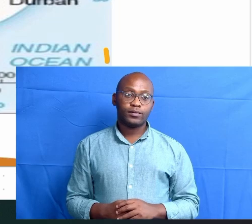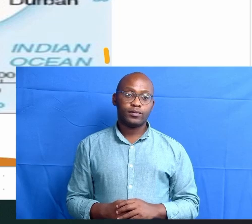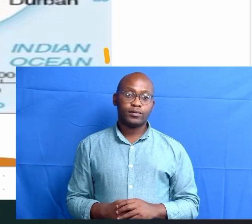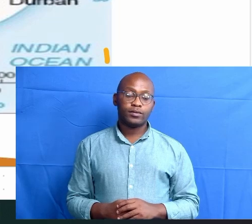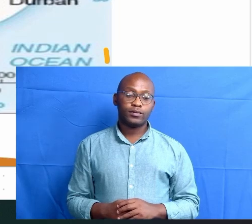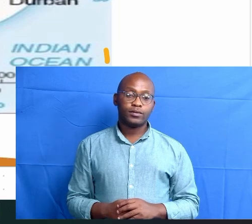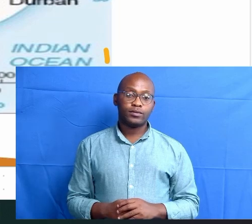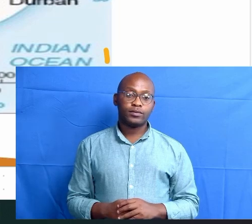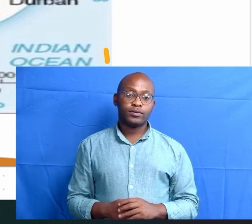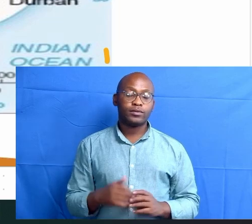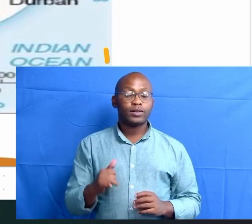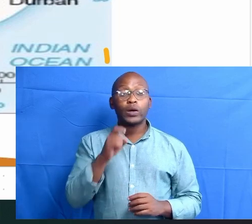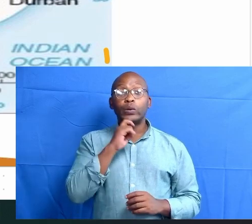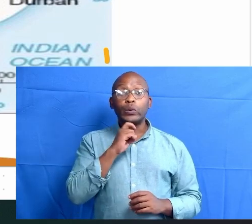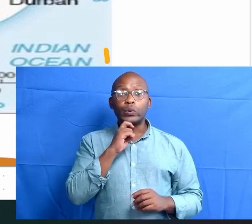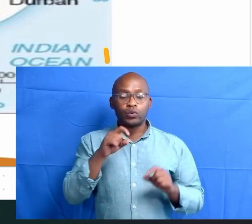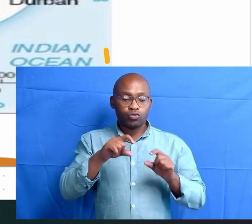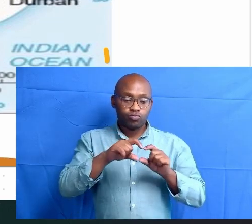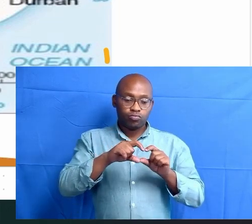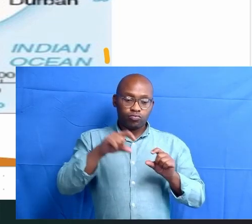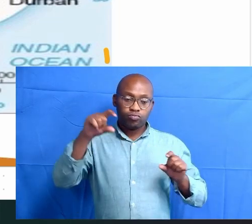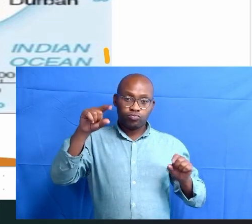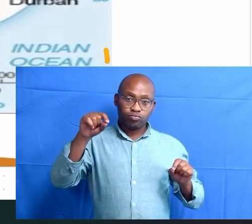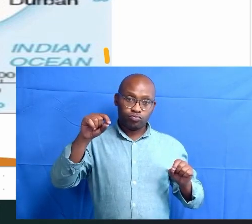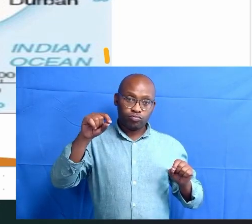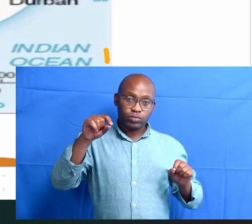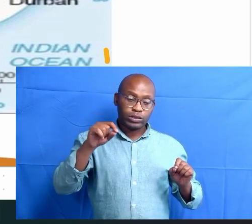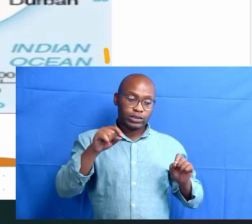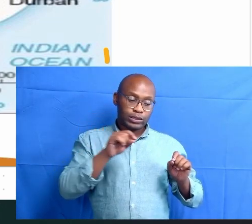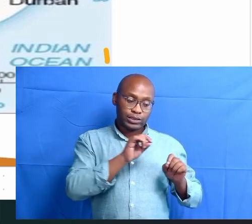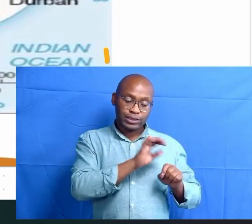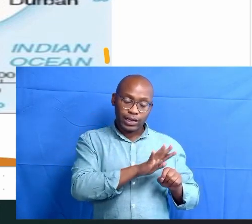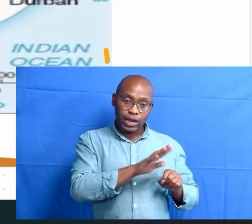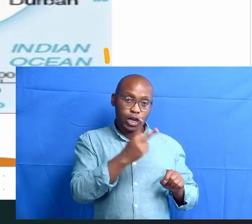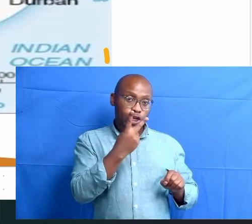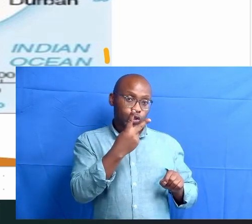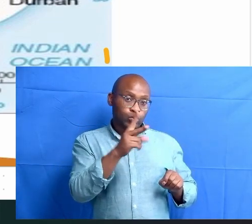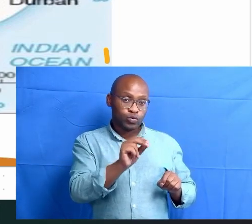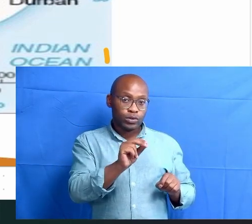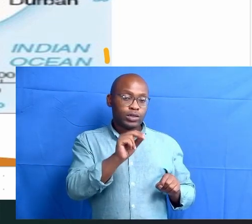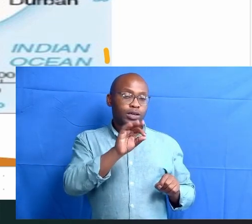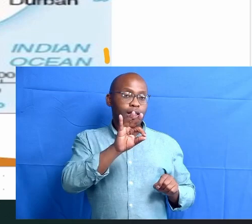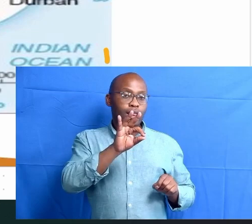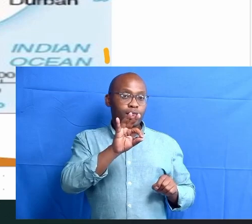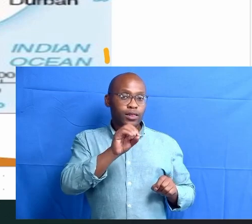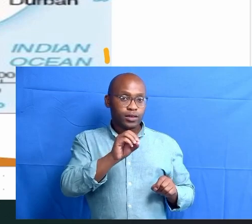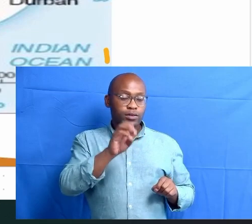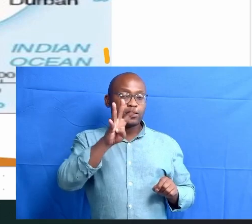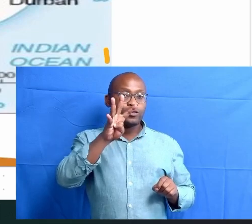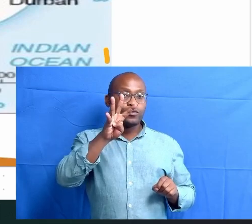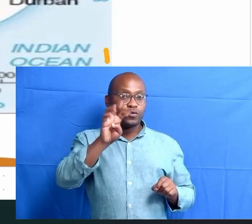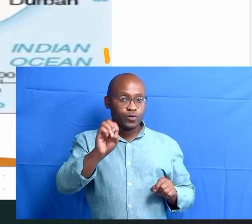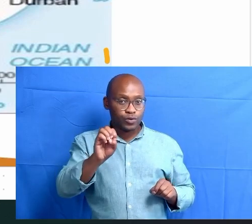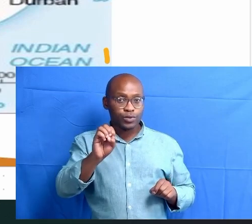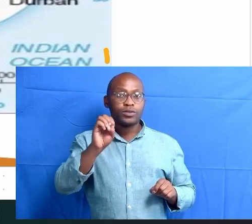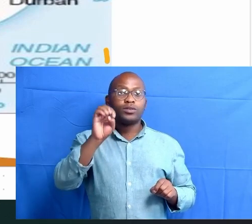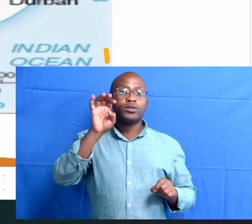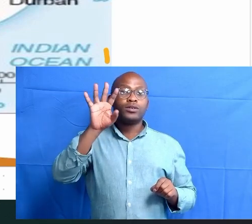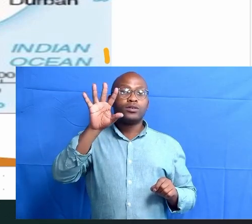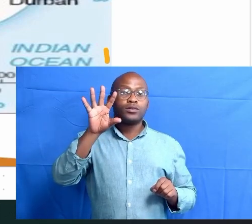Okay, the ruler is marked, put this 10, 20, 10, 20,